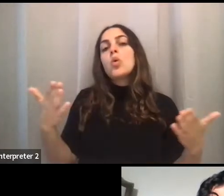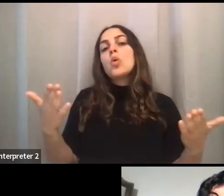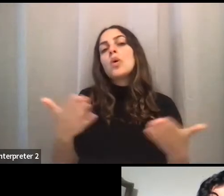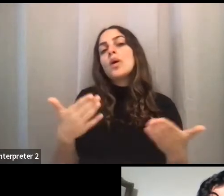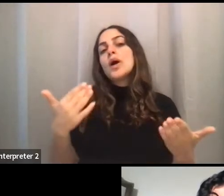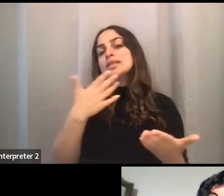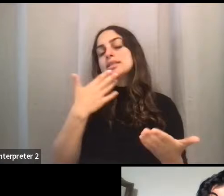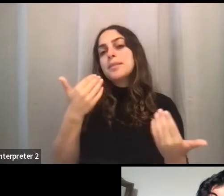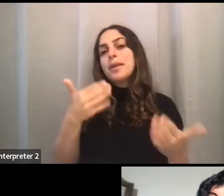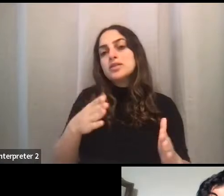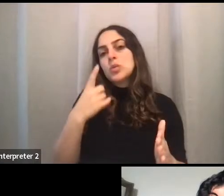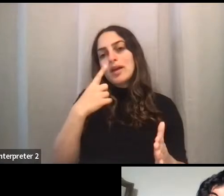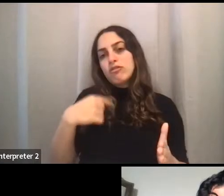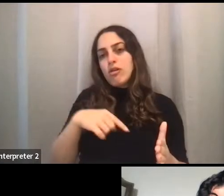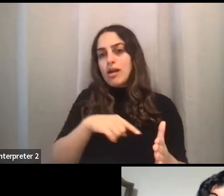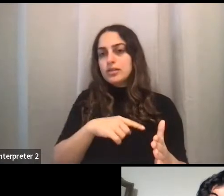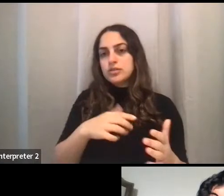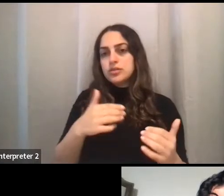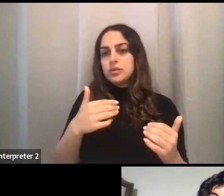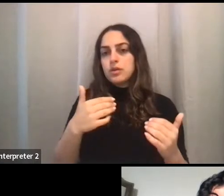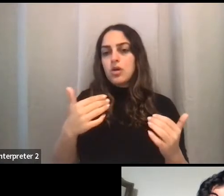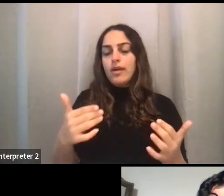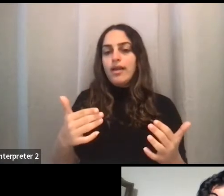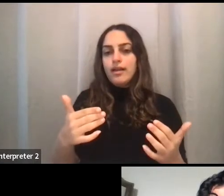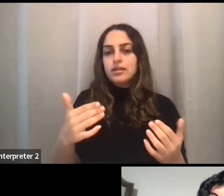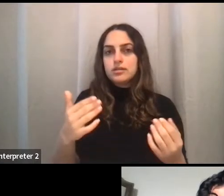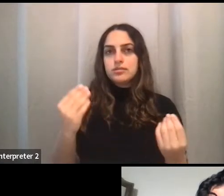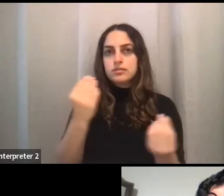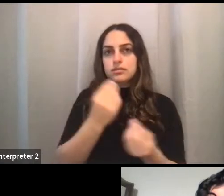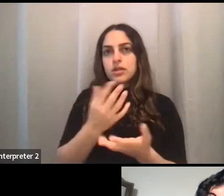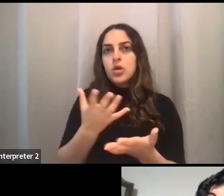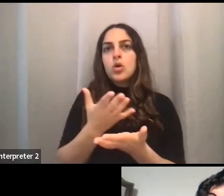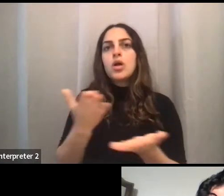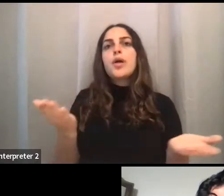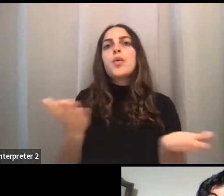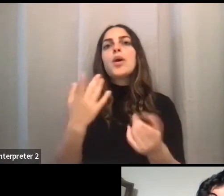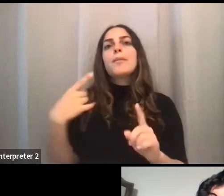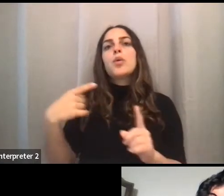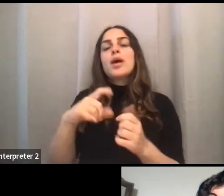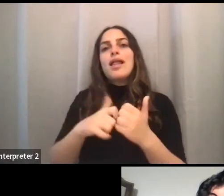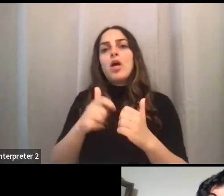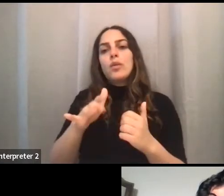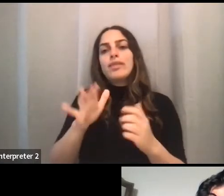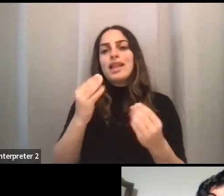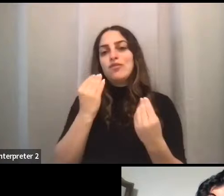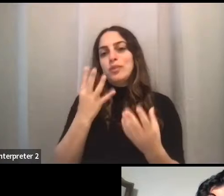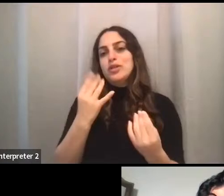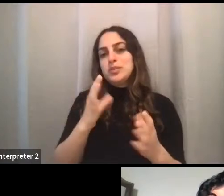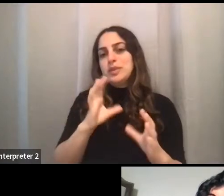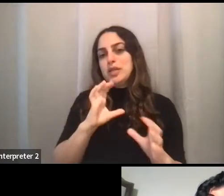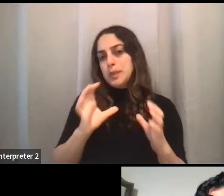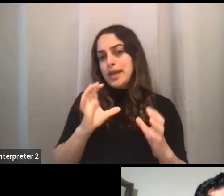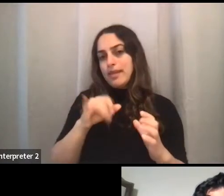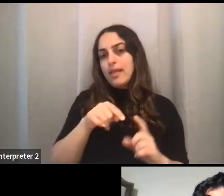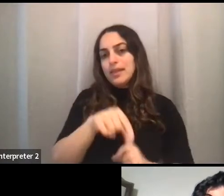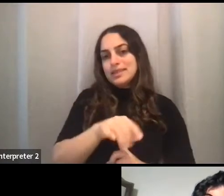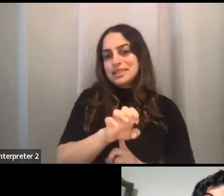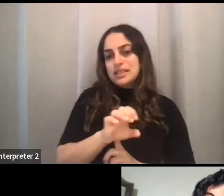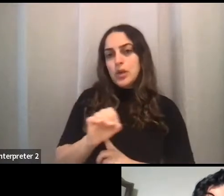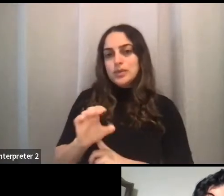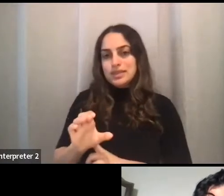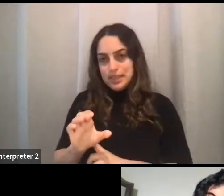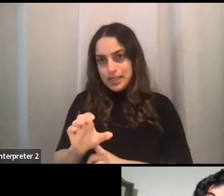um for us to get the word out and at what point and how would that information be communicated that this is eoc because